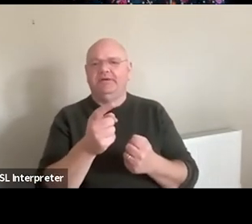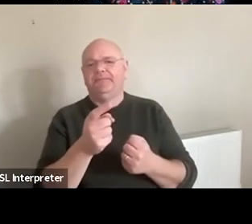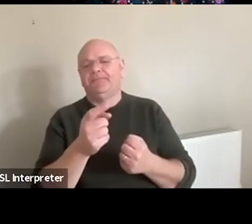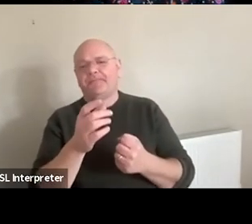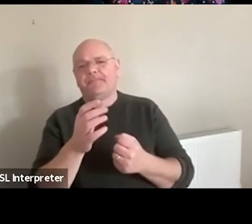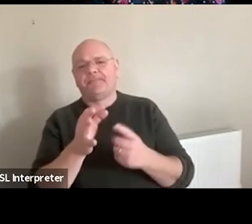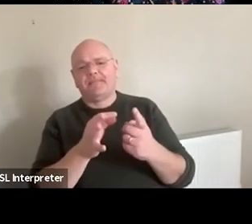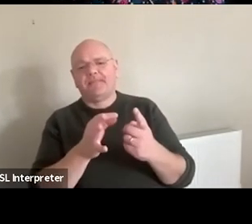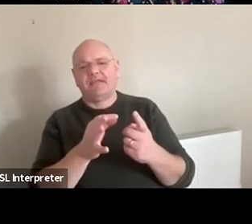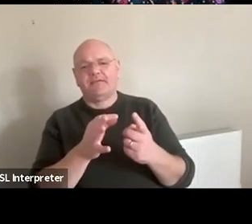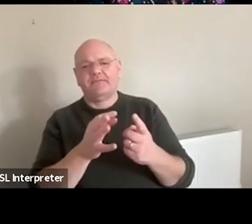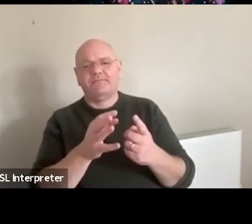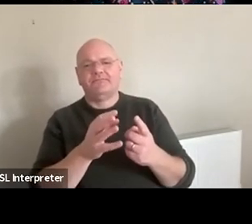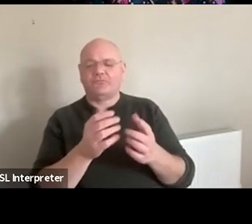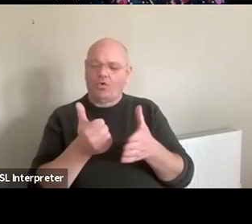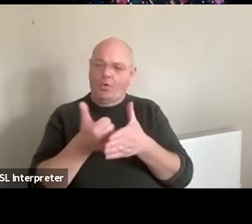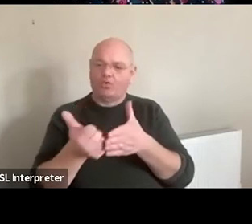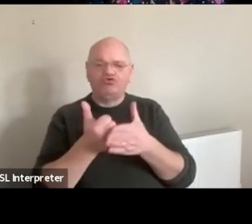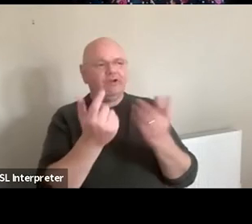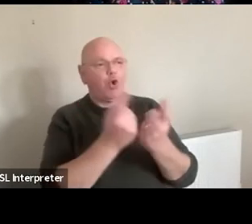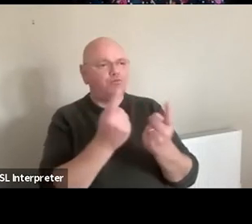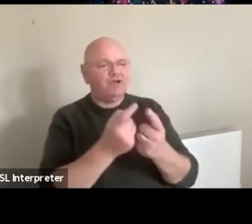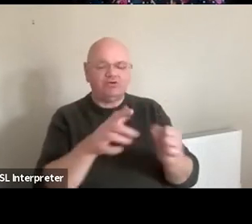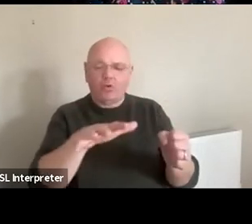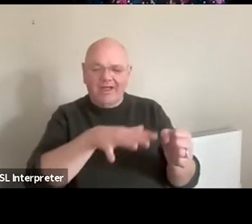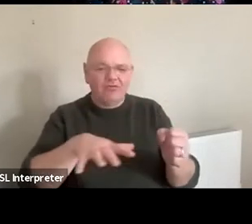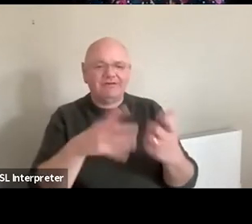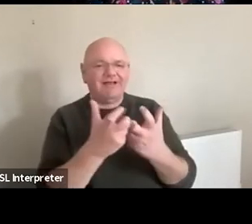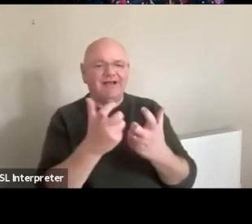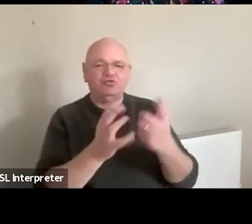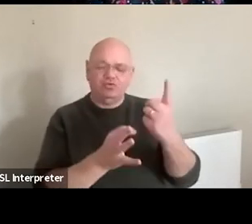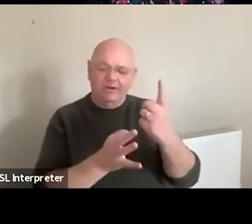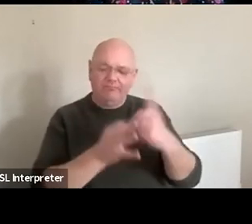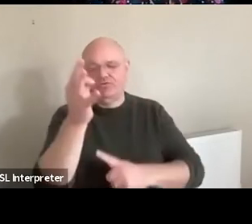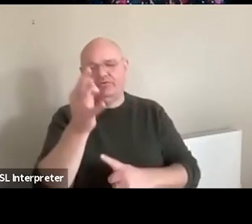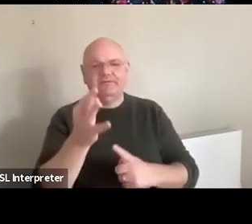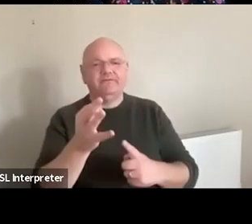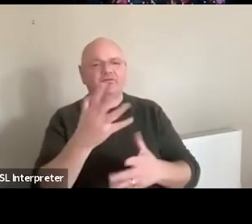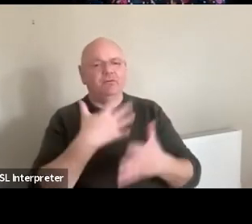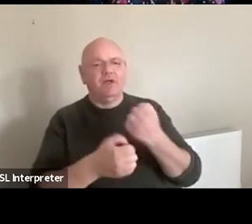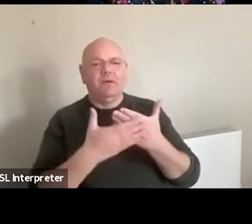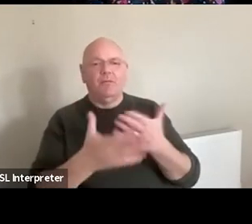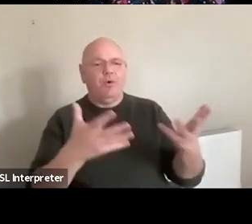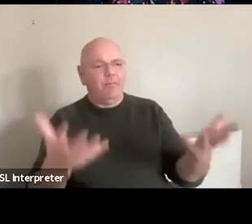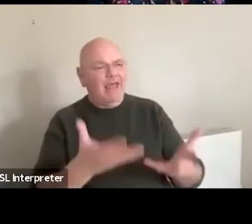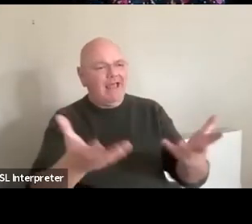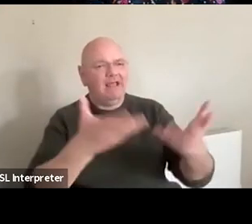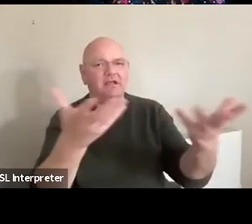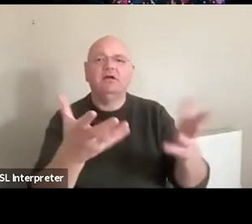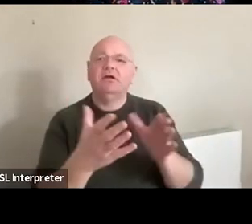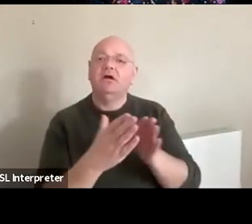the playfulness of ordinary objects that you would find outside. So I pause there and I give an example. For instance, one of the prototypes